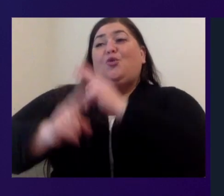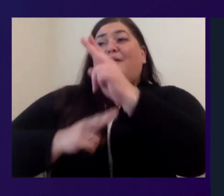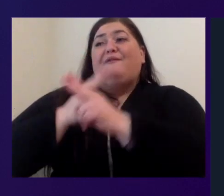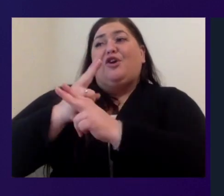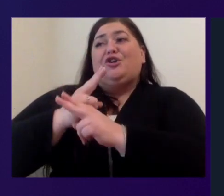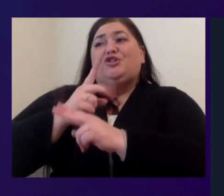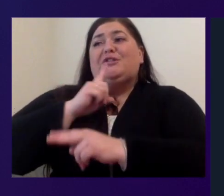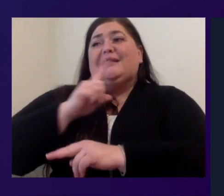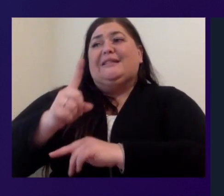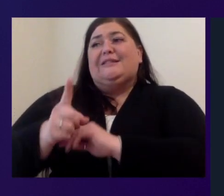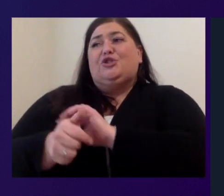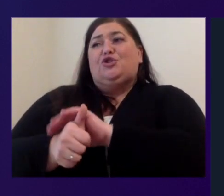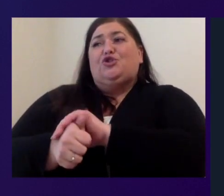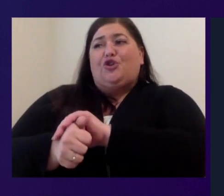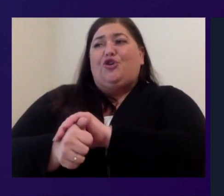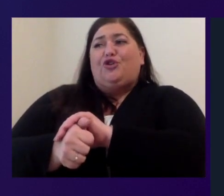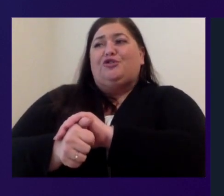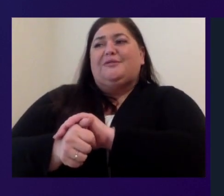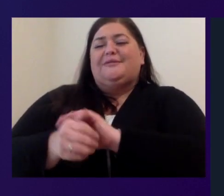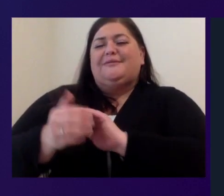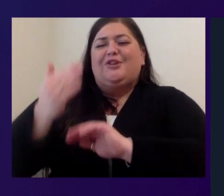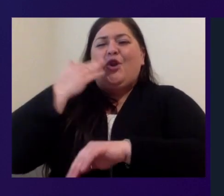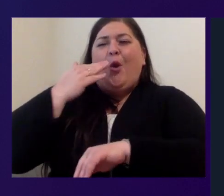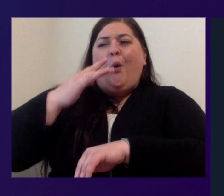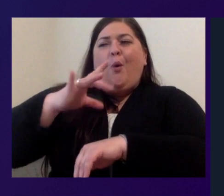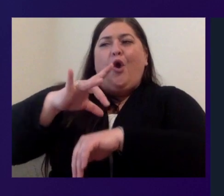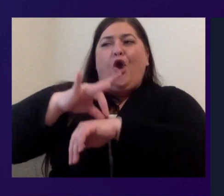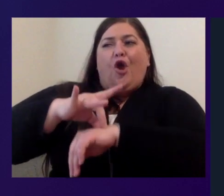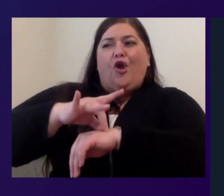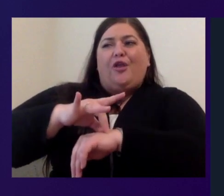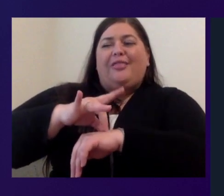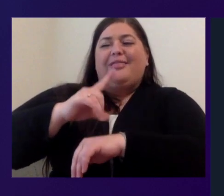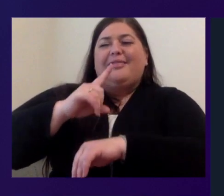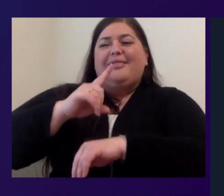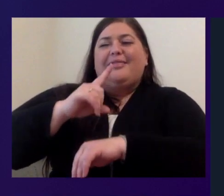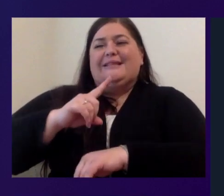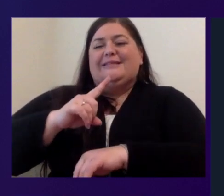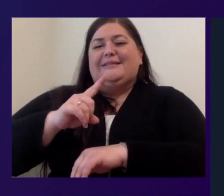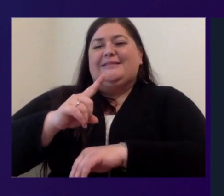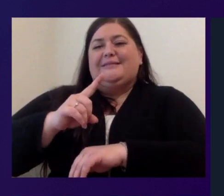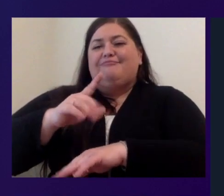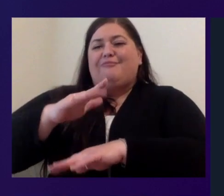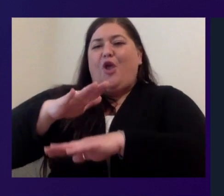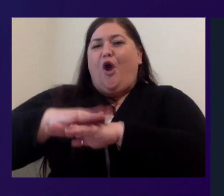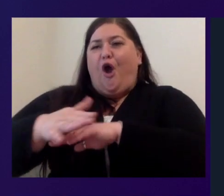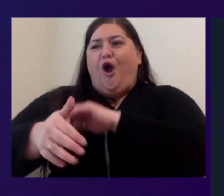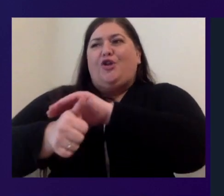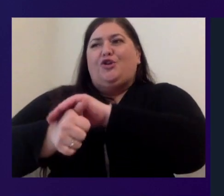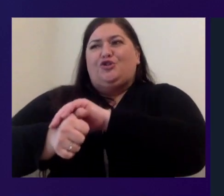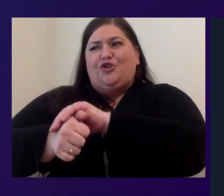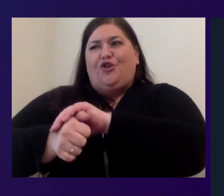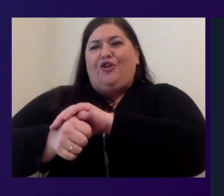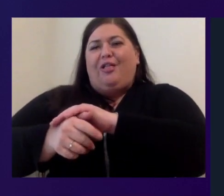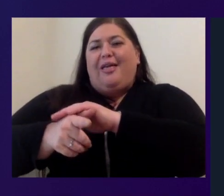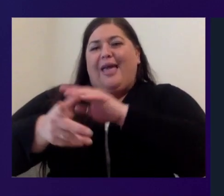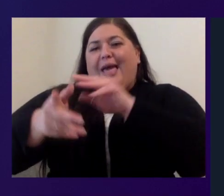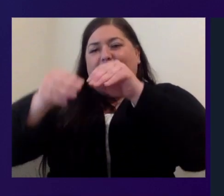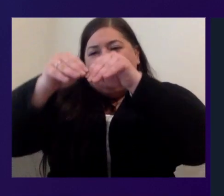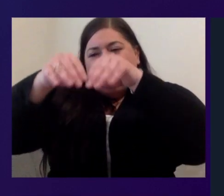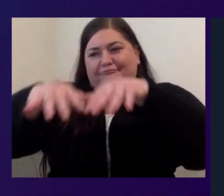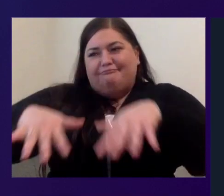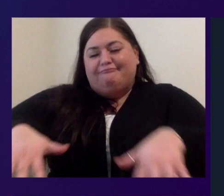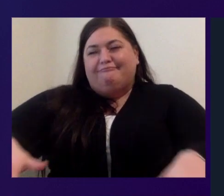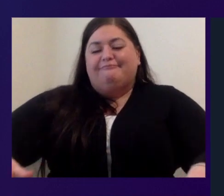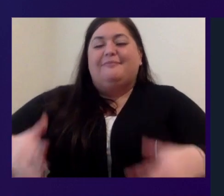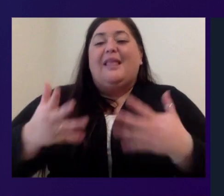all know as well. The Earth sits on a turtle. Exactly. Underneath that turtle is another turtle. Exactly. All the way down. Which, you'll